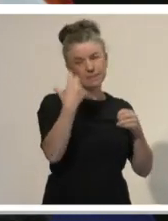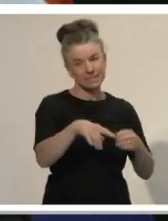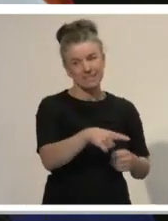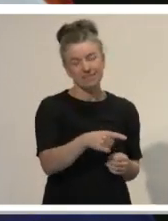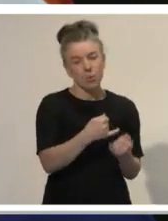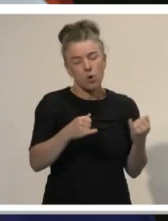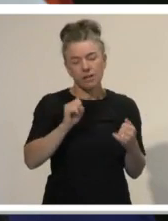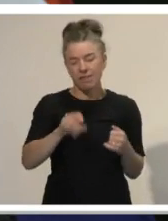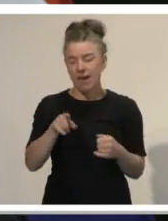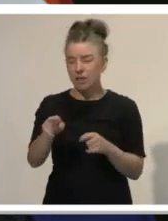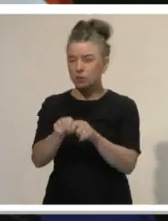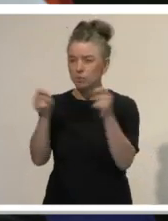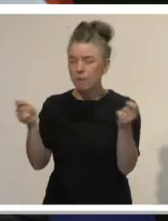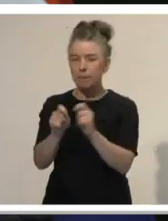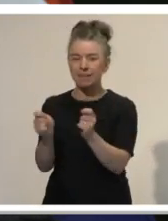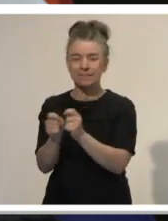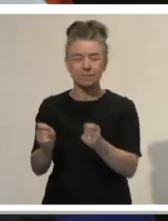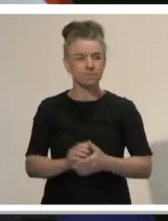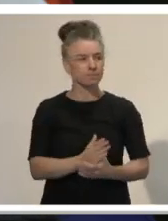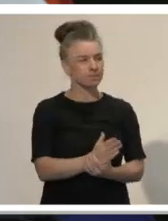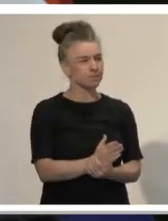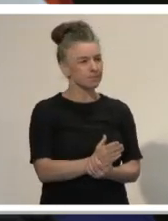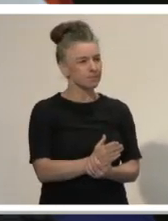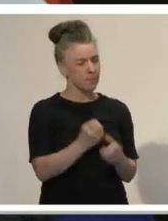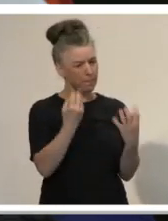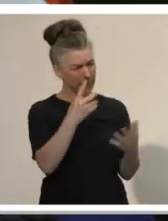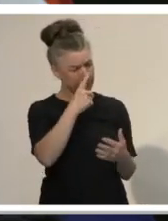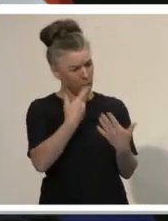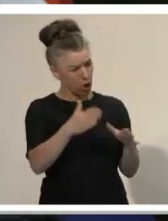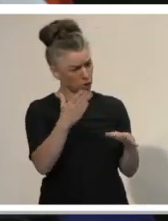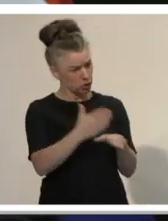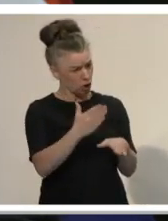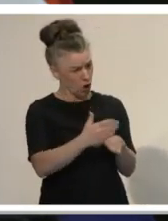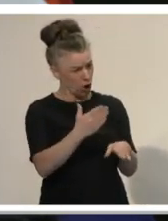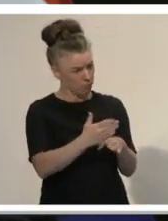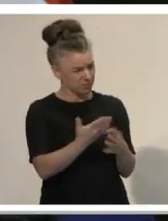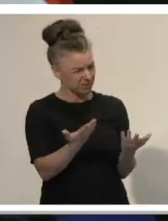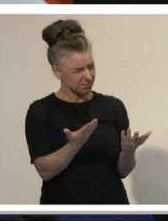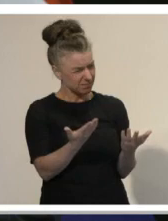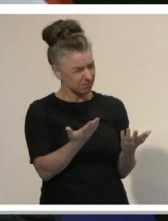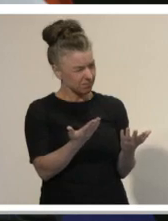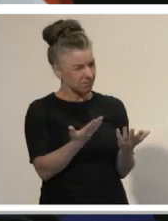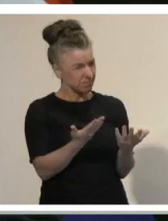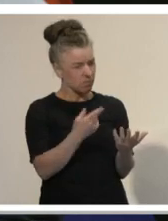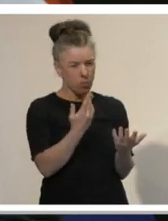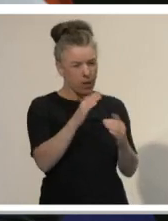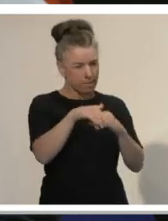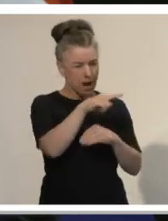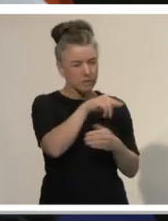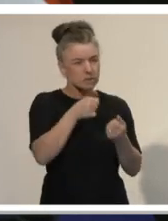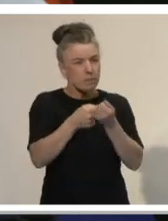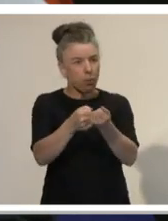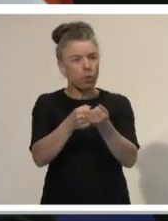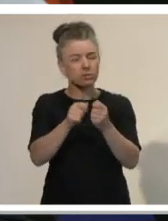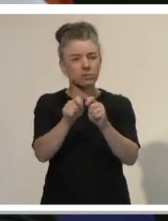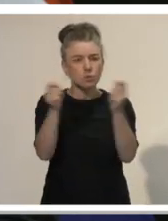Hundreds of our print colleagues have lost their jobs already during the COVID crisis. So where is the additional support, the triaging for the print industry? So as I said, this